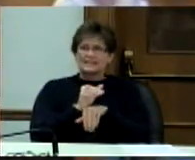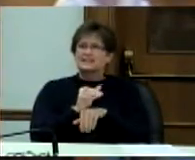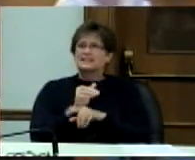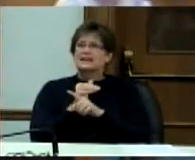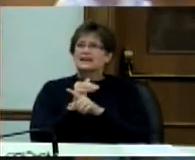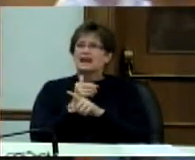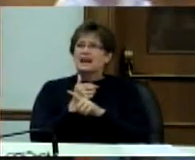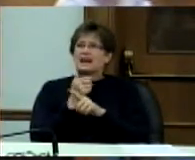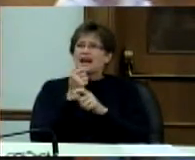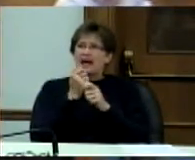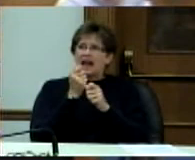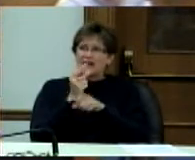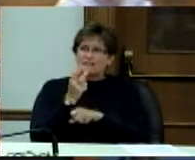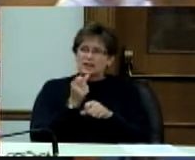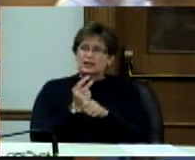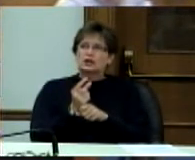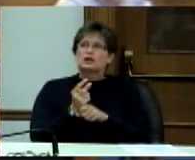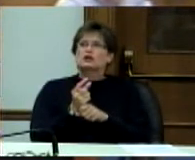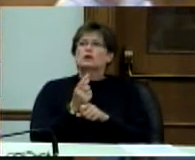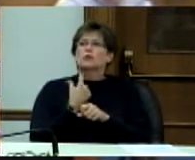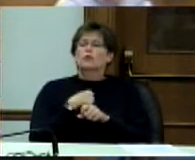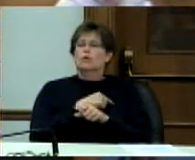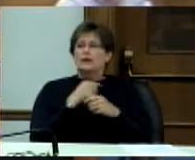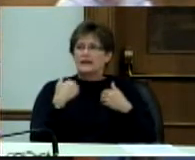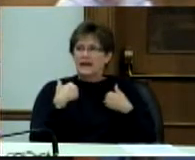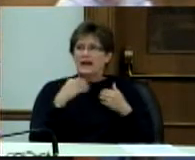Evening. Every year we